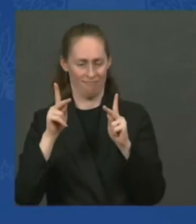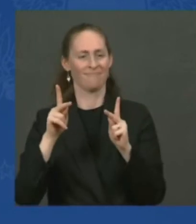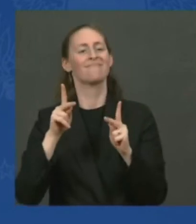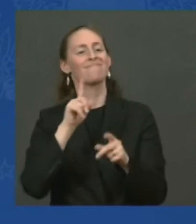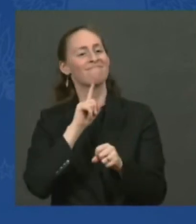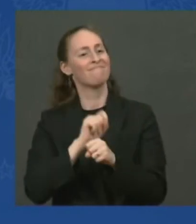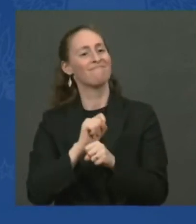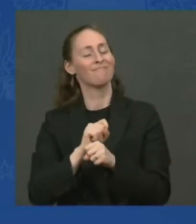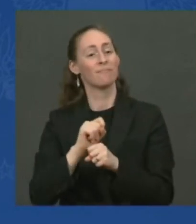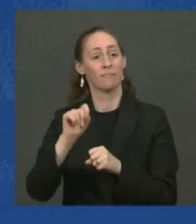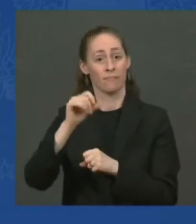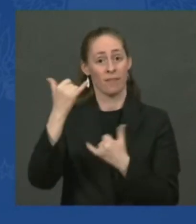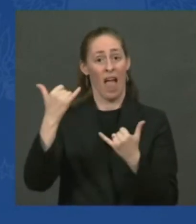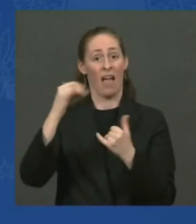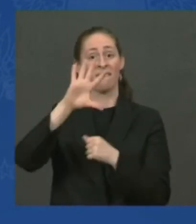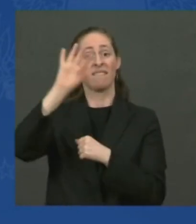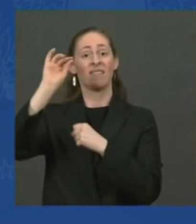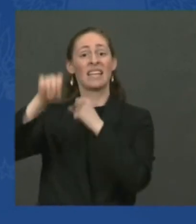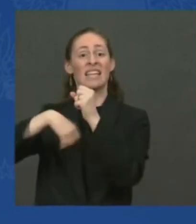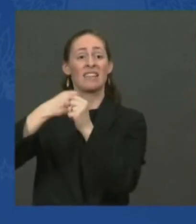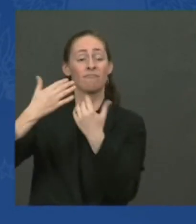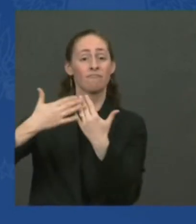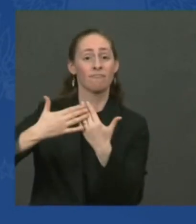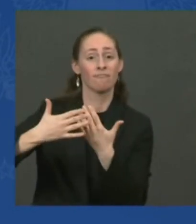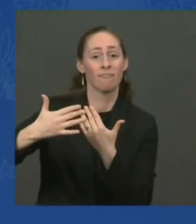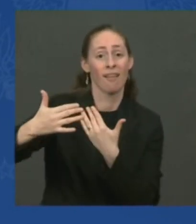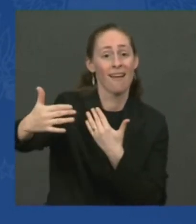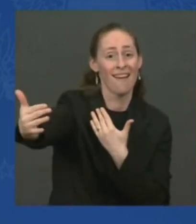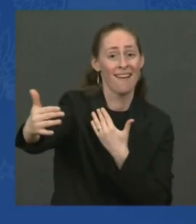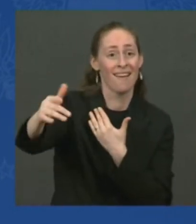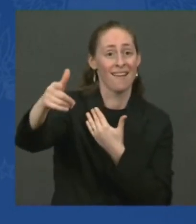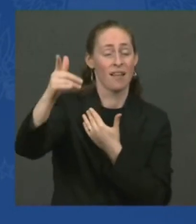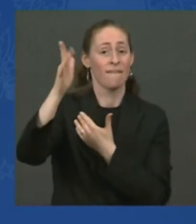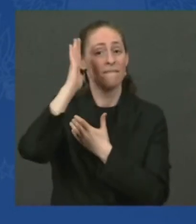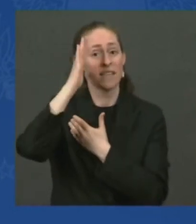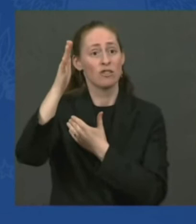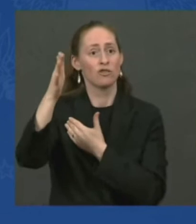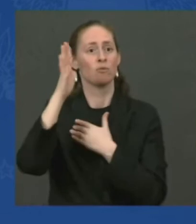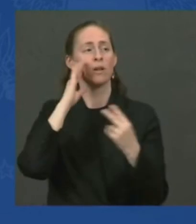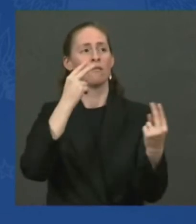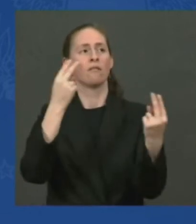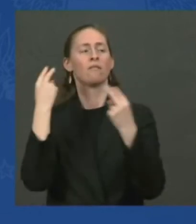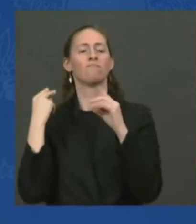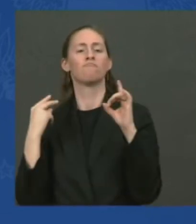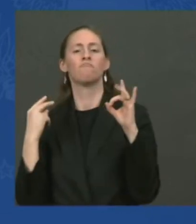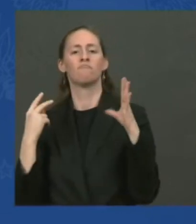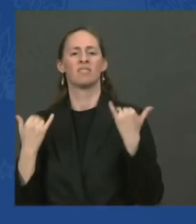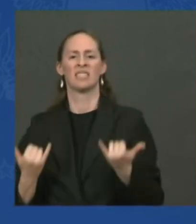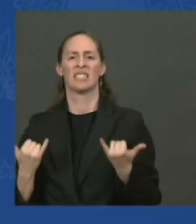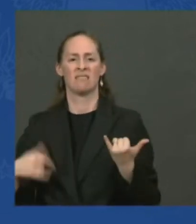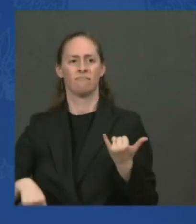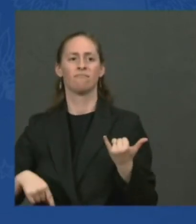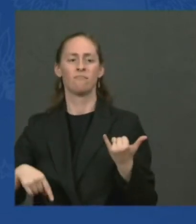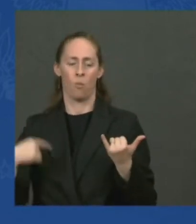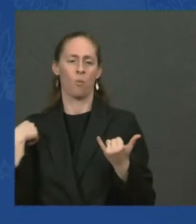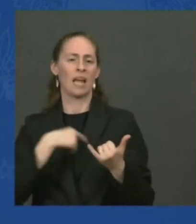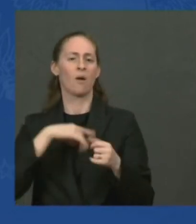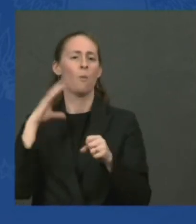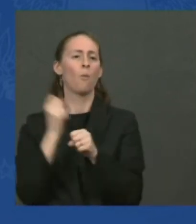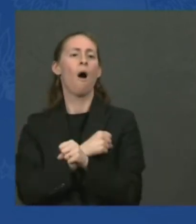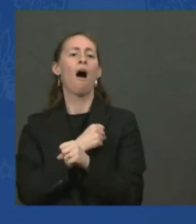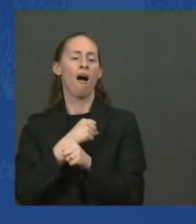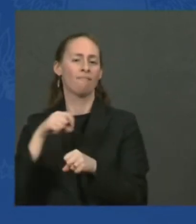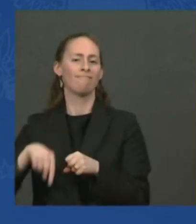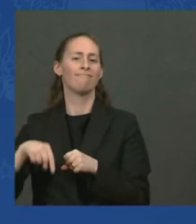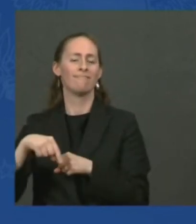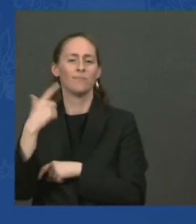now, historians are going to look back at this moment and say, that's the moment America began to win the competition of the 21st century. So